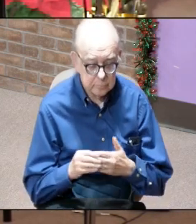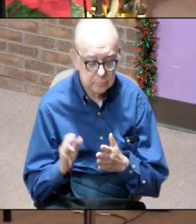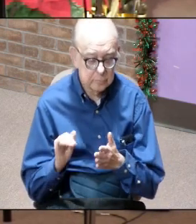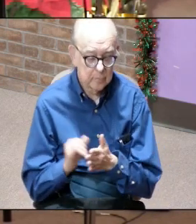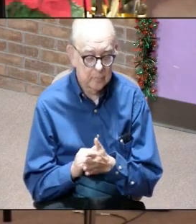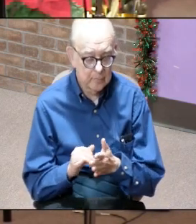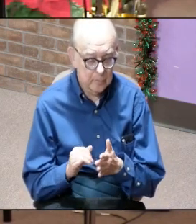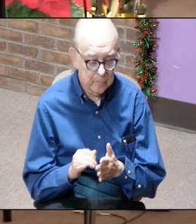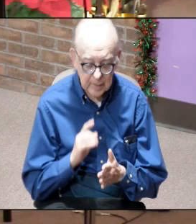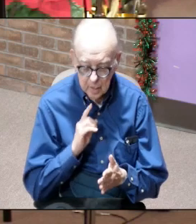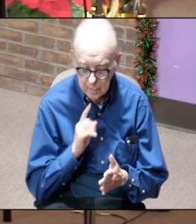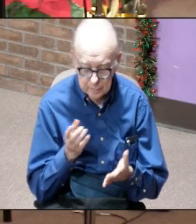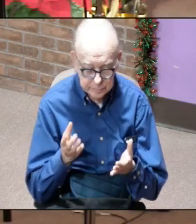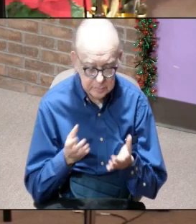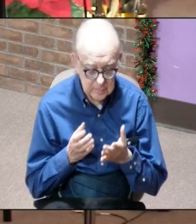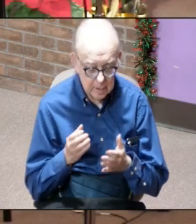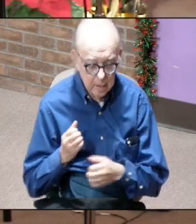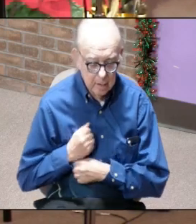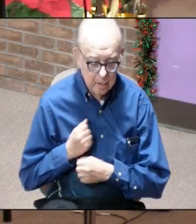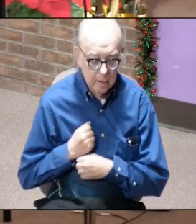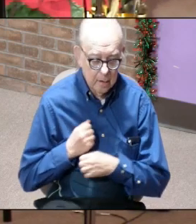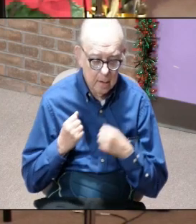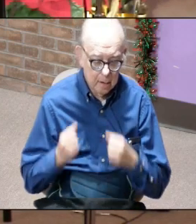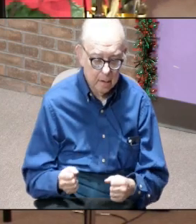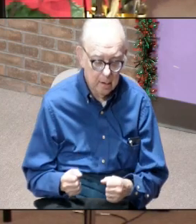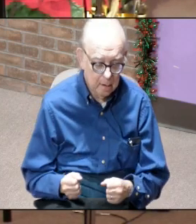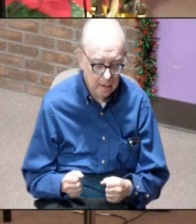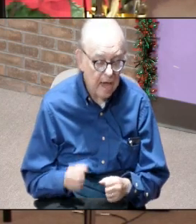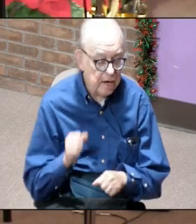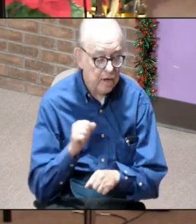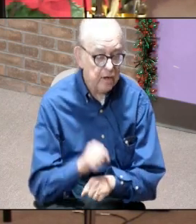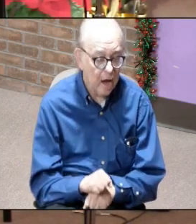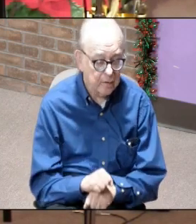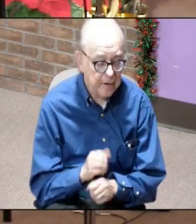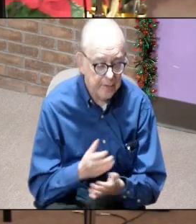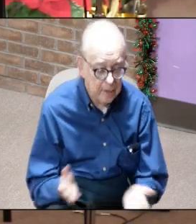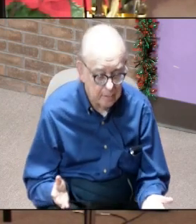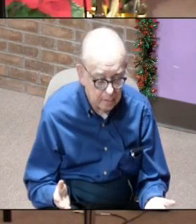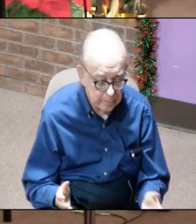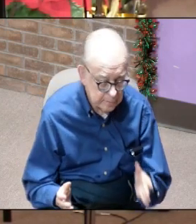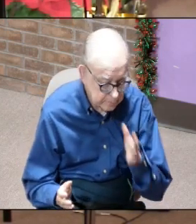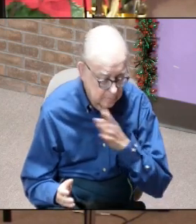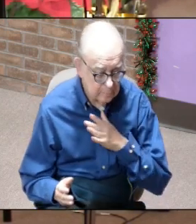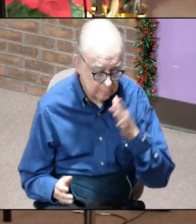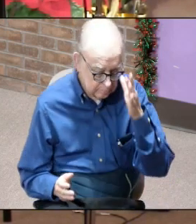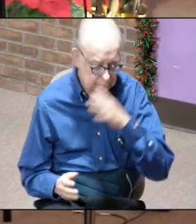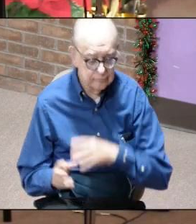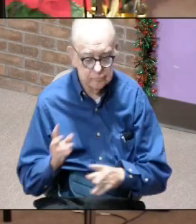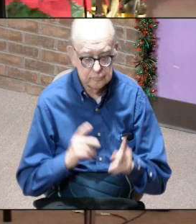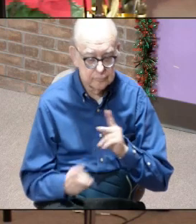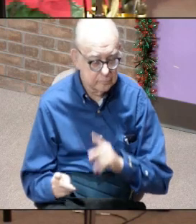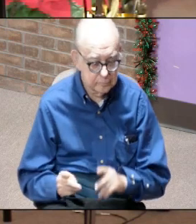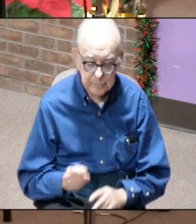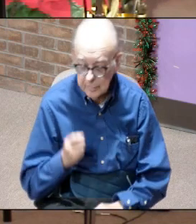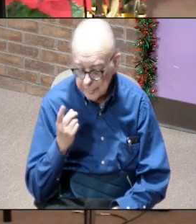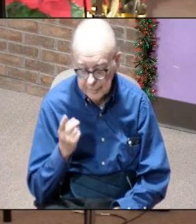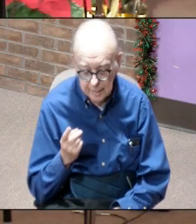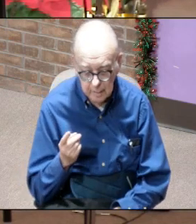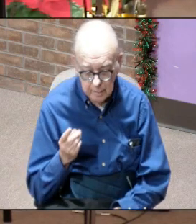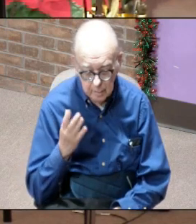is bent on military strength and conquering. Ladies and gentlemen, people do not